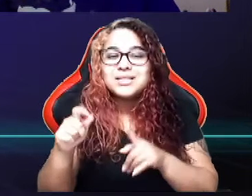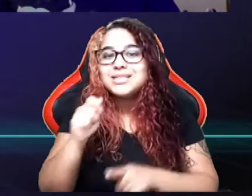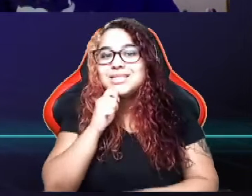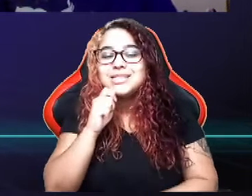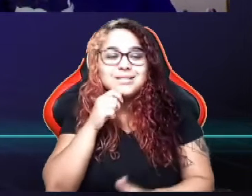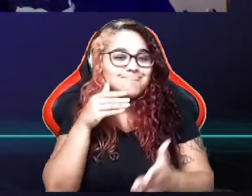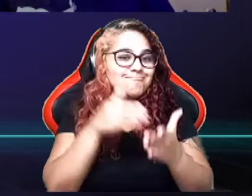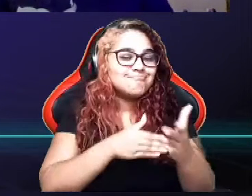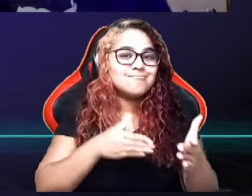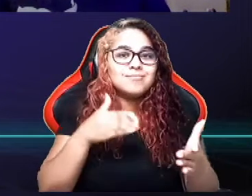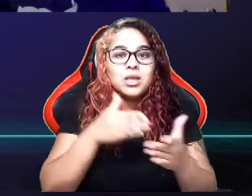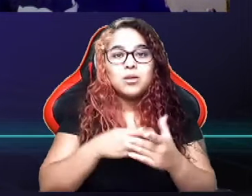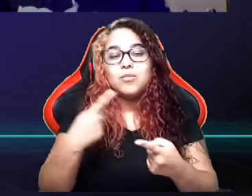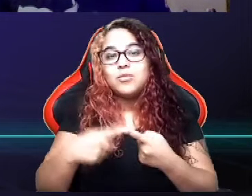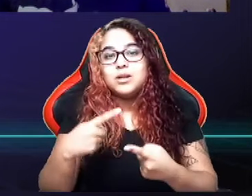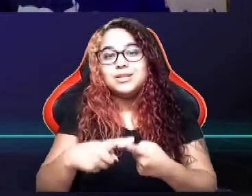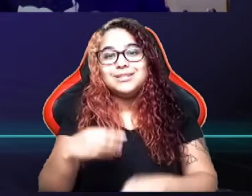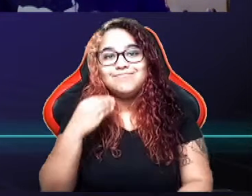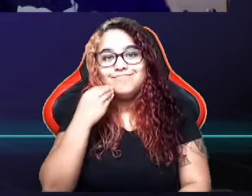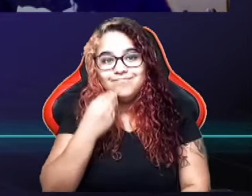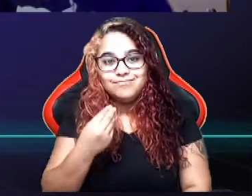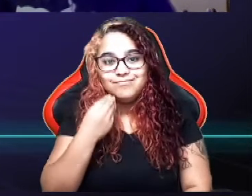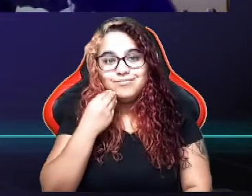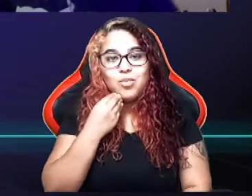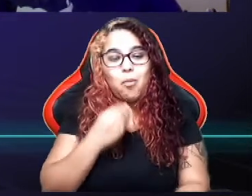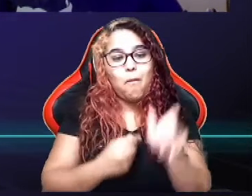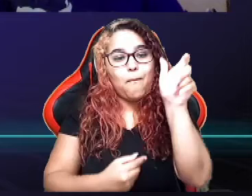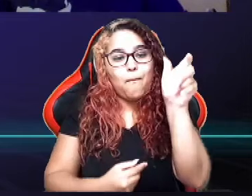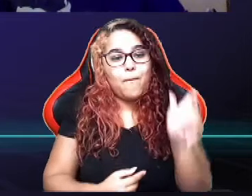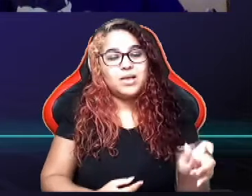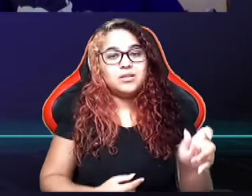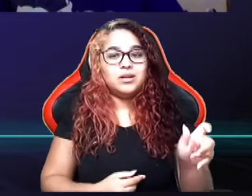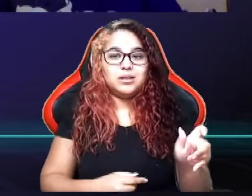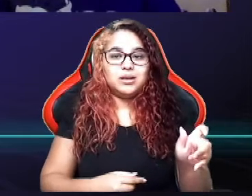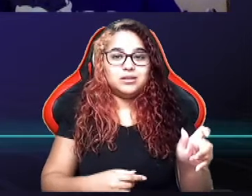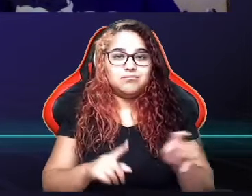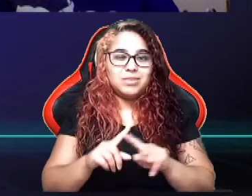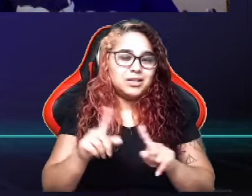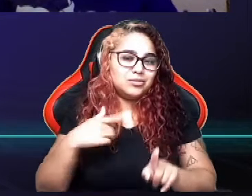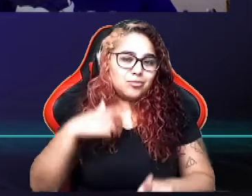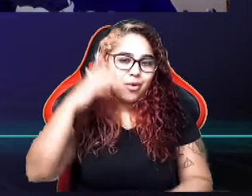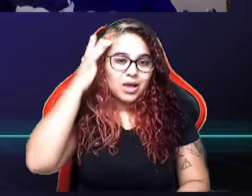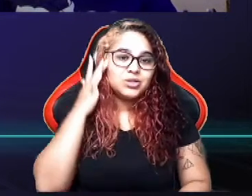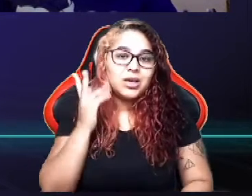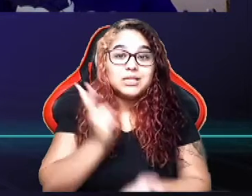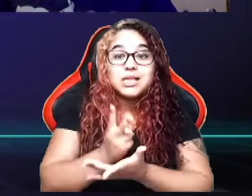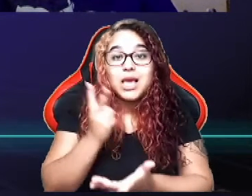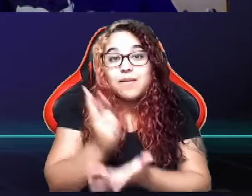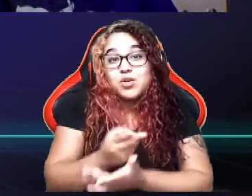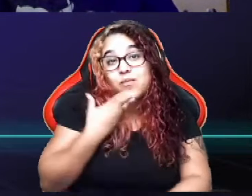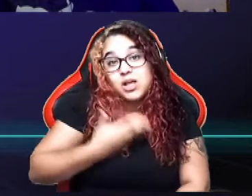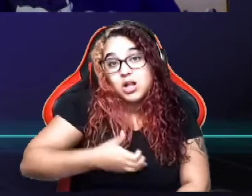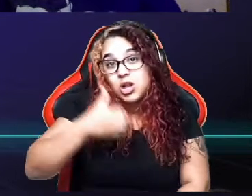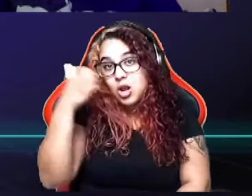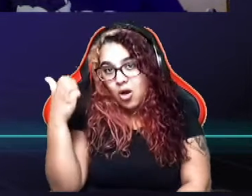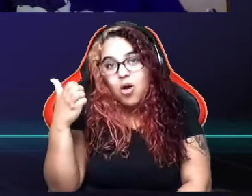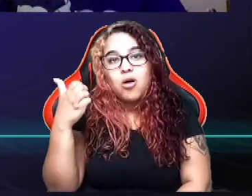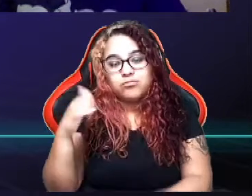that last barrier. They're always experimenting with the personality, but I don't